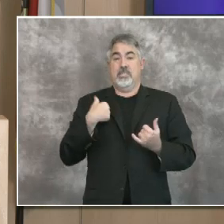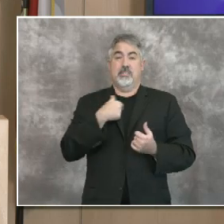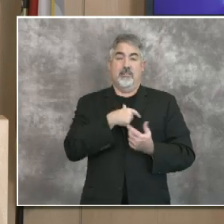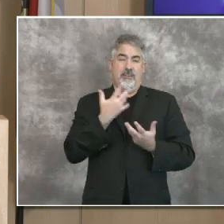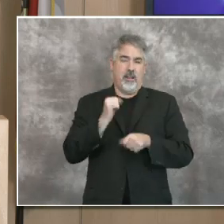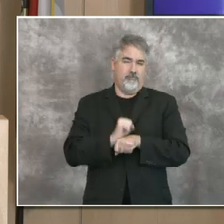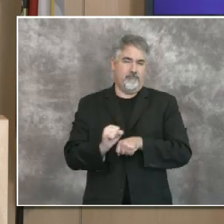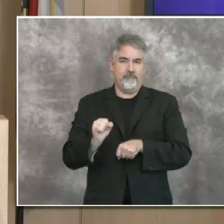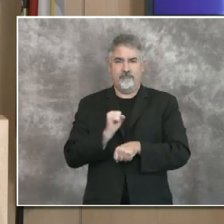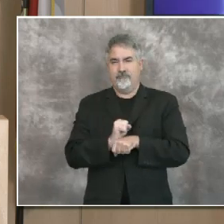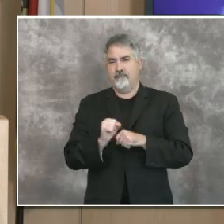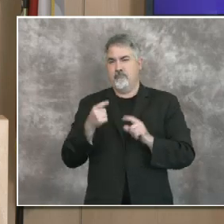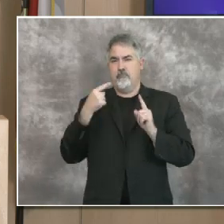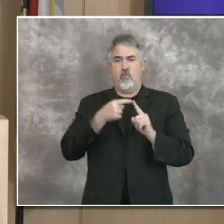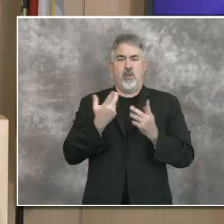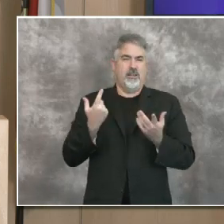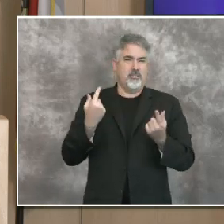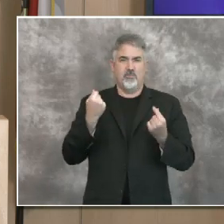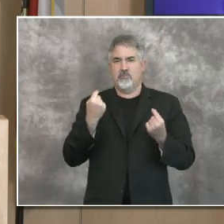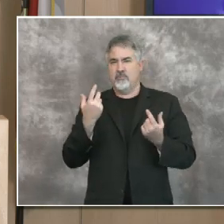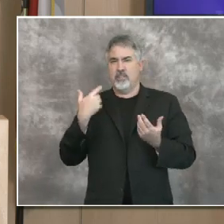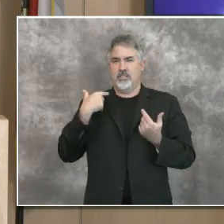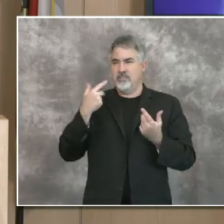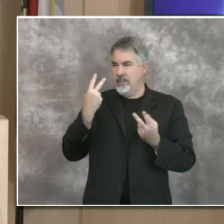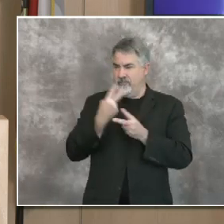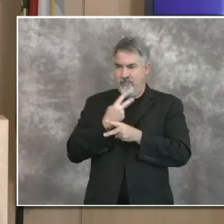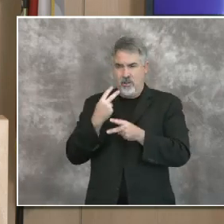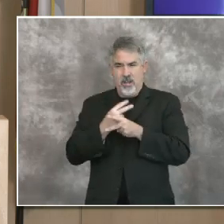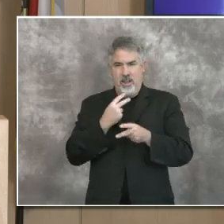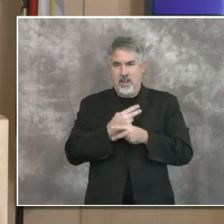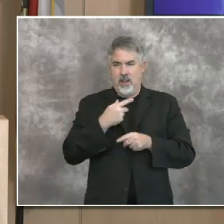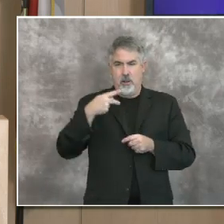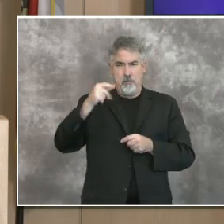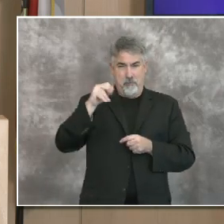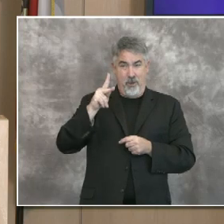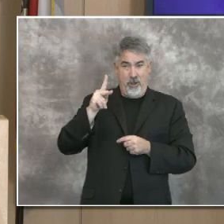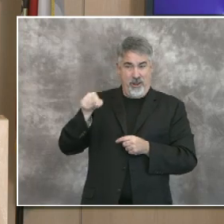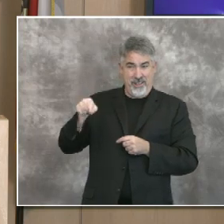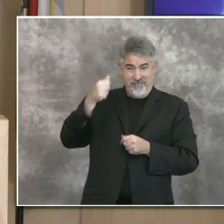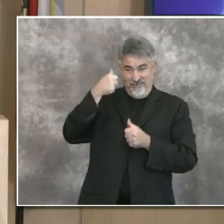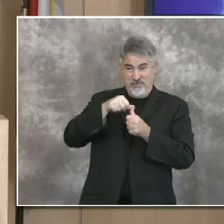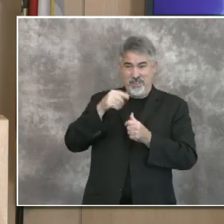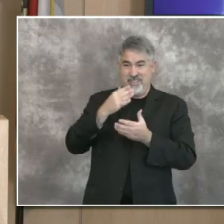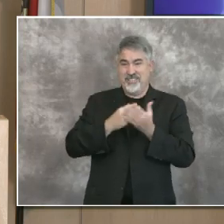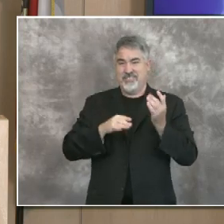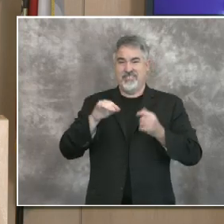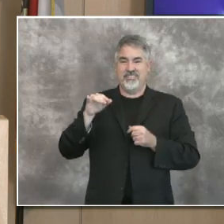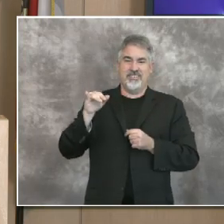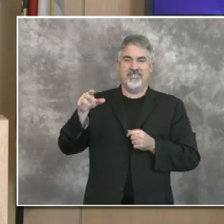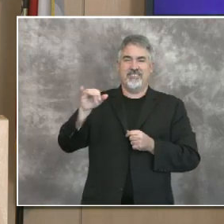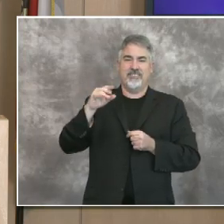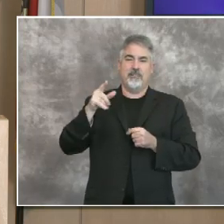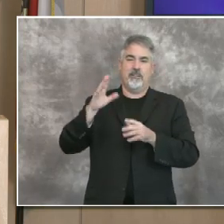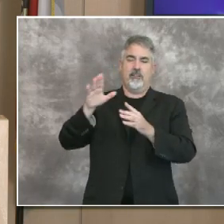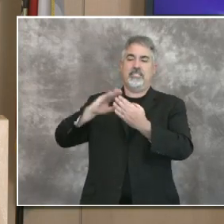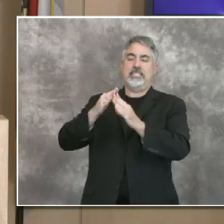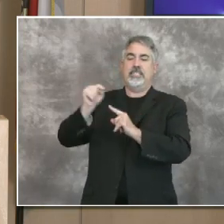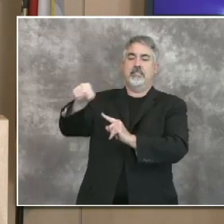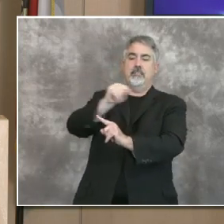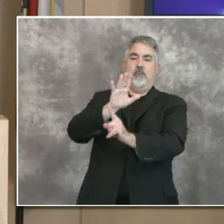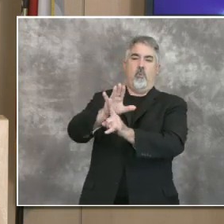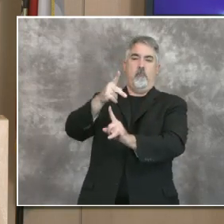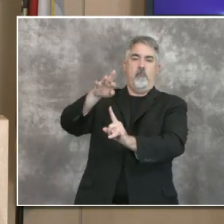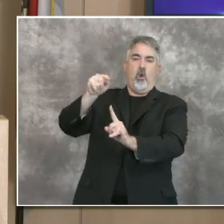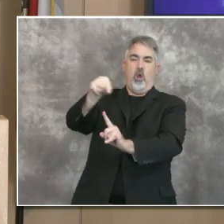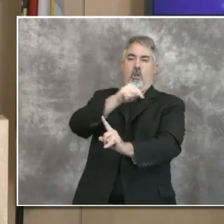week, around efforts around parks. Individual jurisdictions have the ability to have their parks open, but there are countywide restrictions.